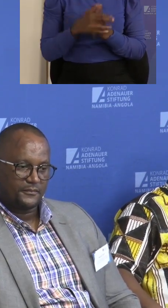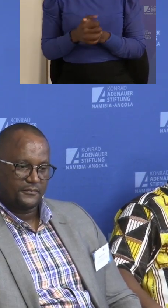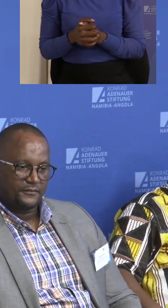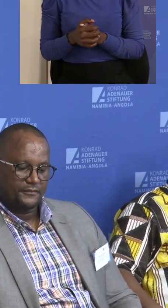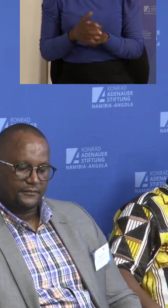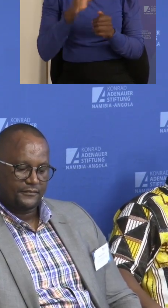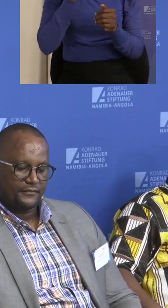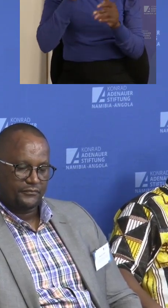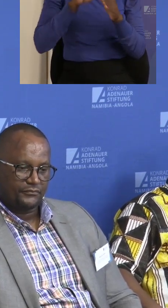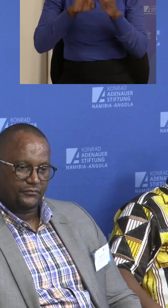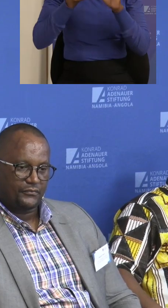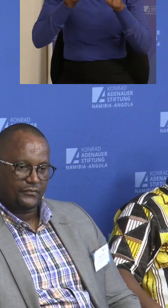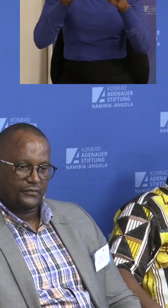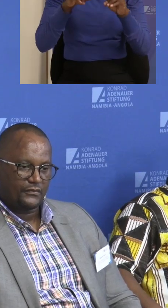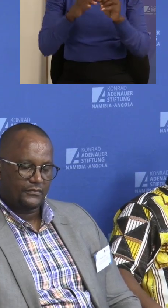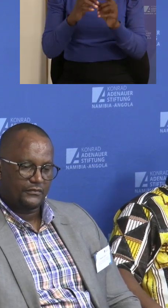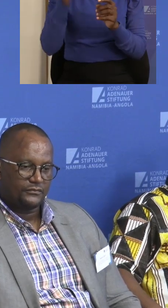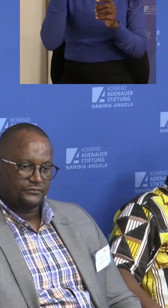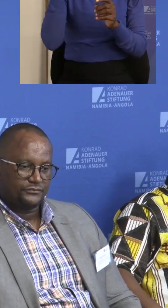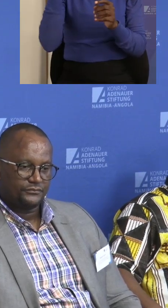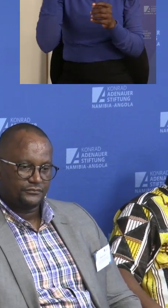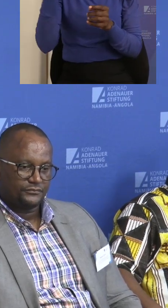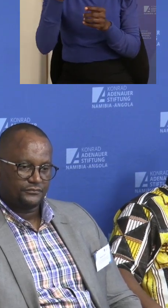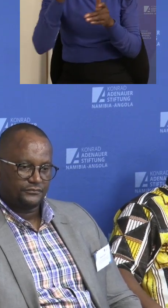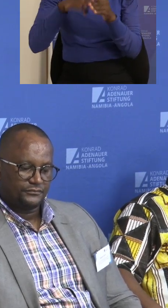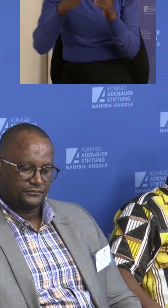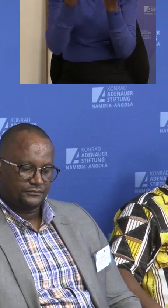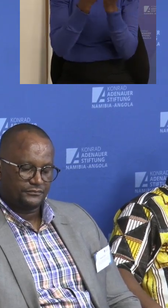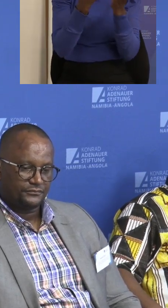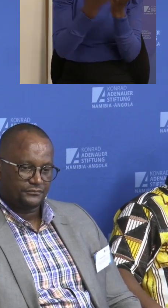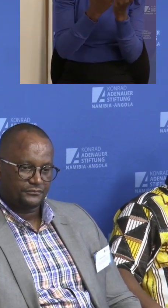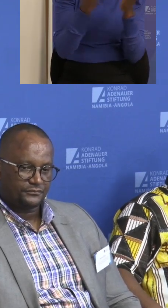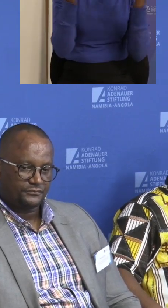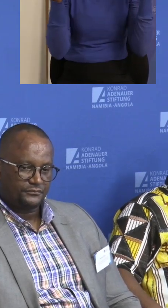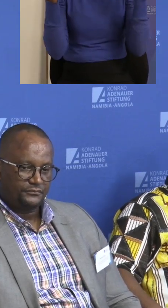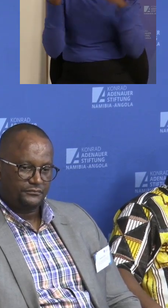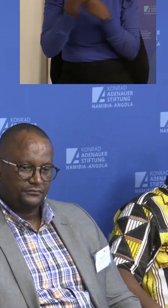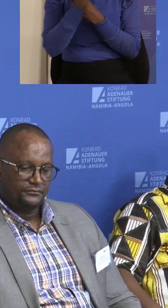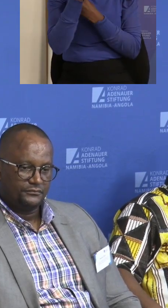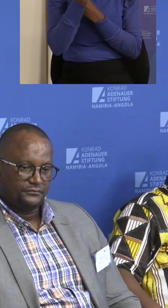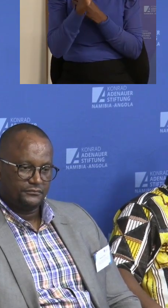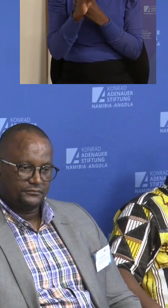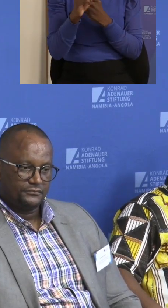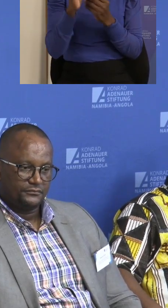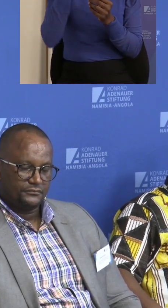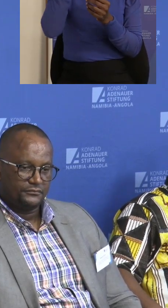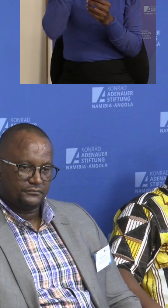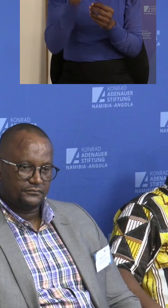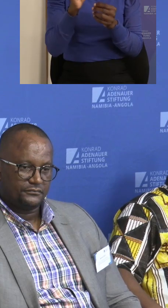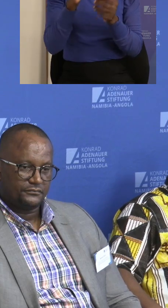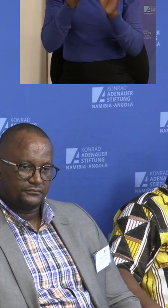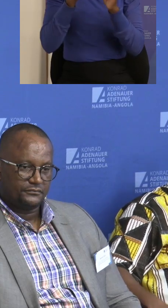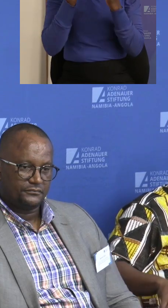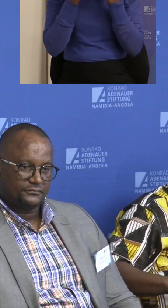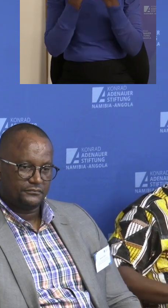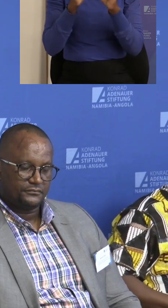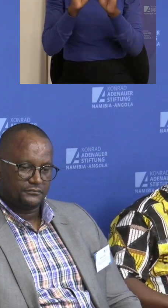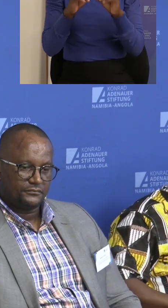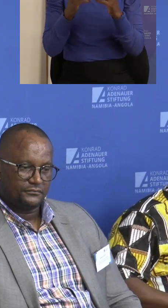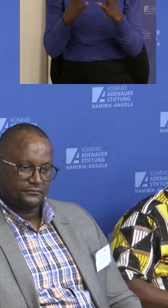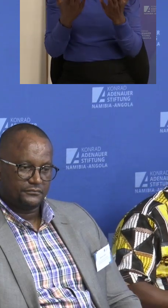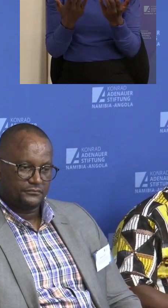about education, we shall not just think in terms of school, universities. The focus on the importance of education shall